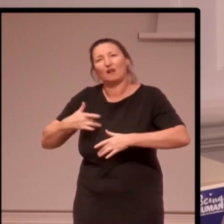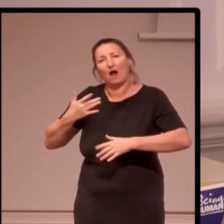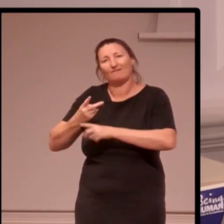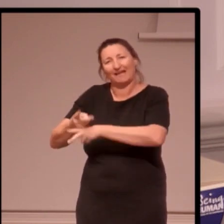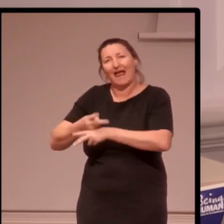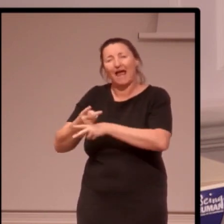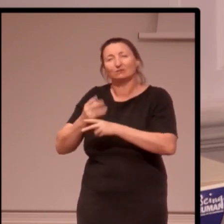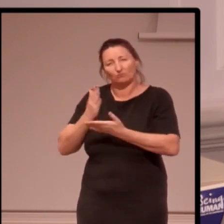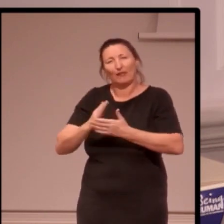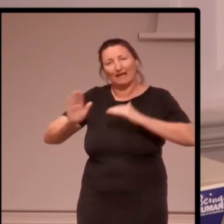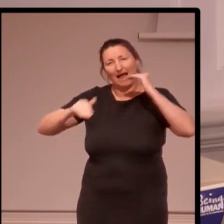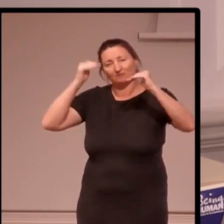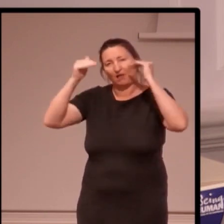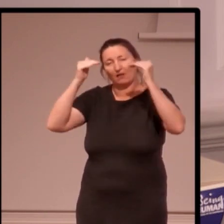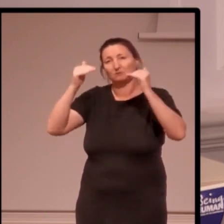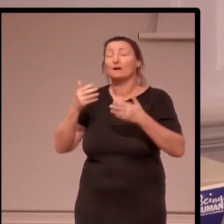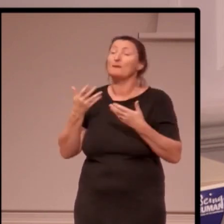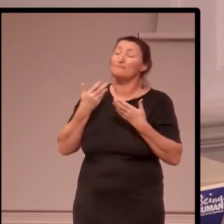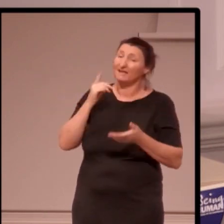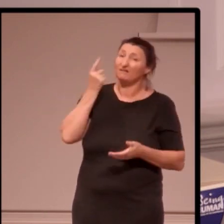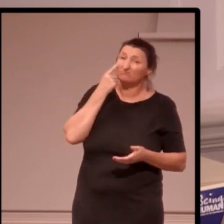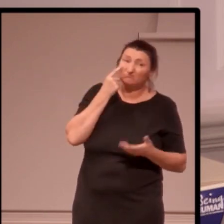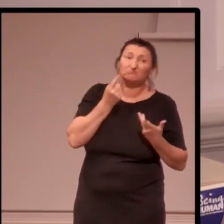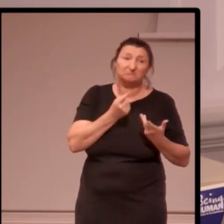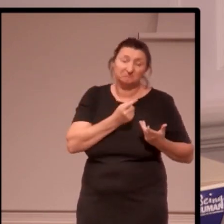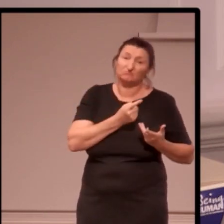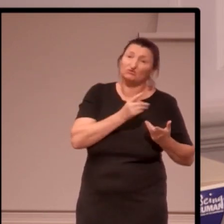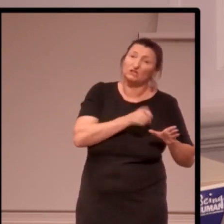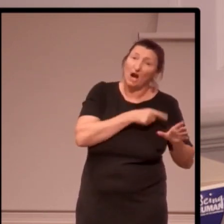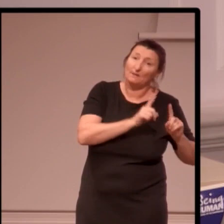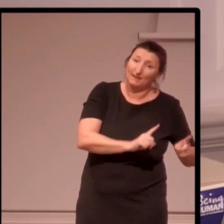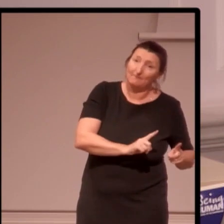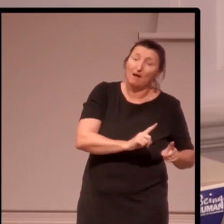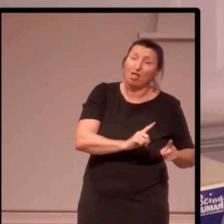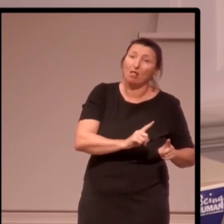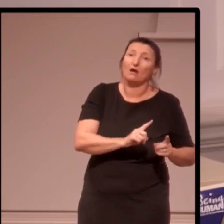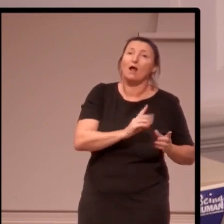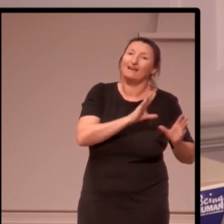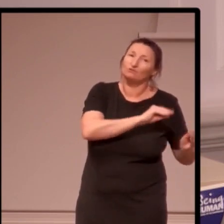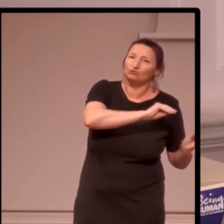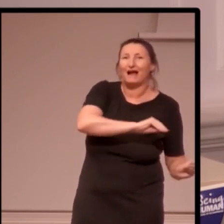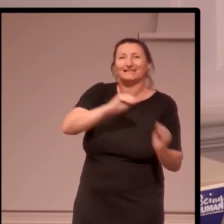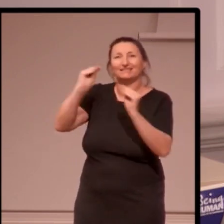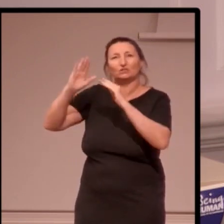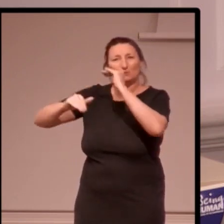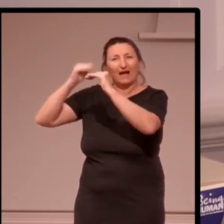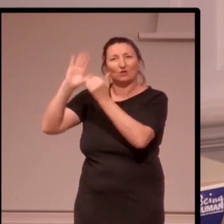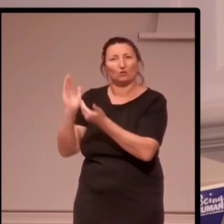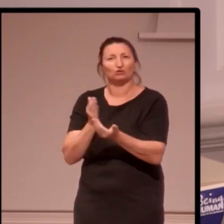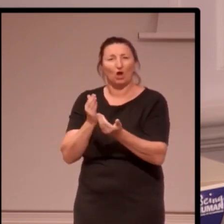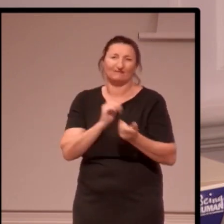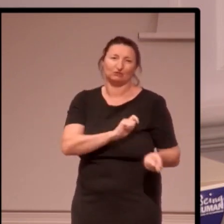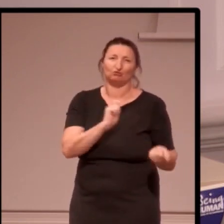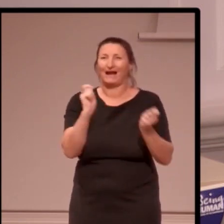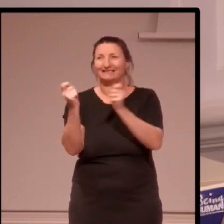adult nurse, but I have some experience of looking after young people involved in transition services, which hopefully will